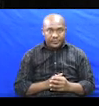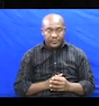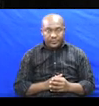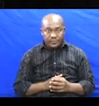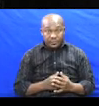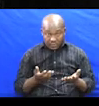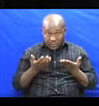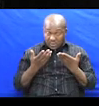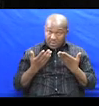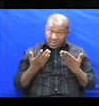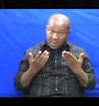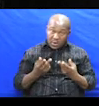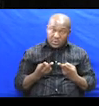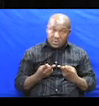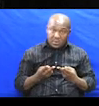Nevertheless,